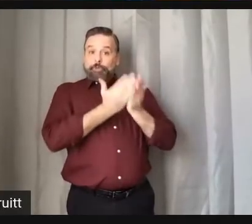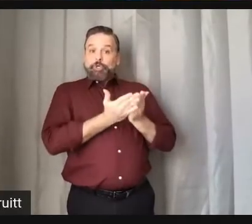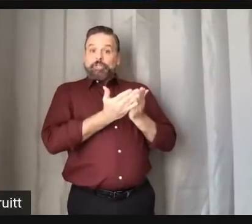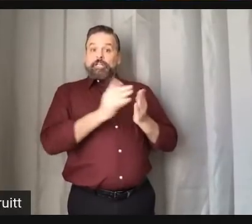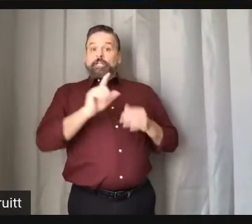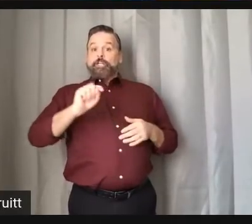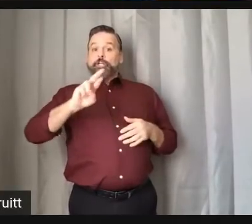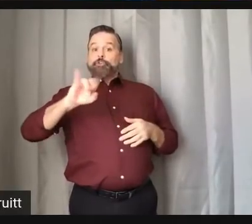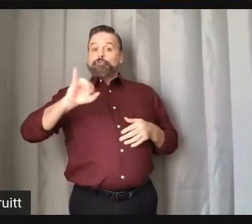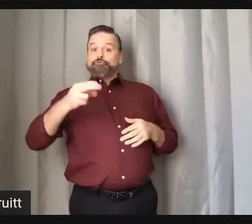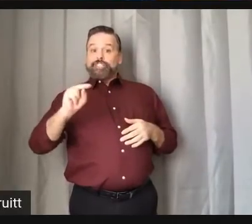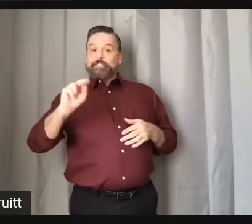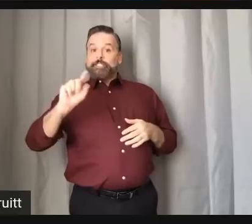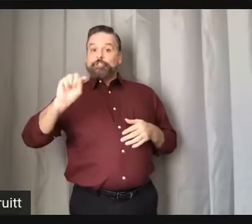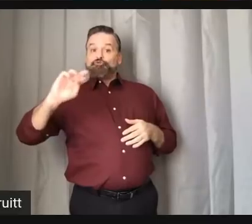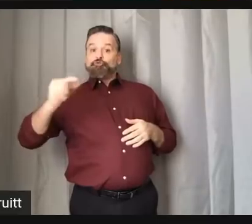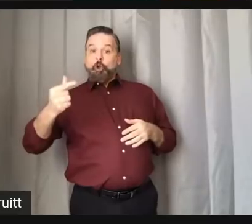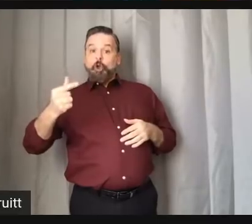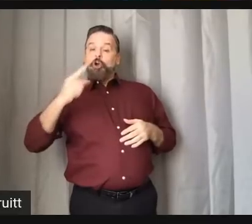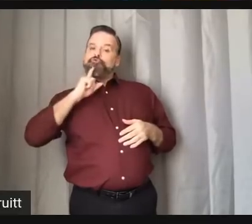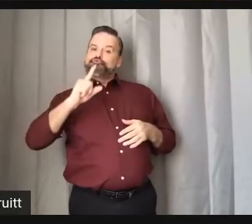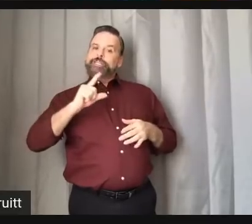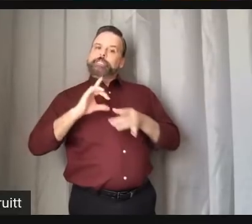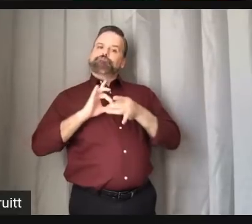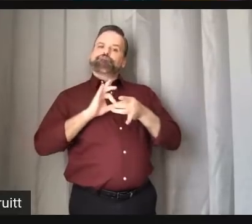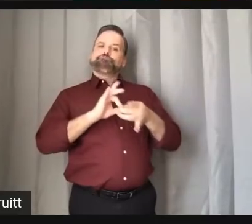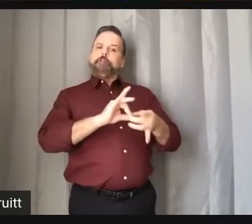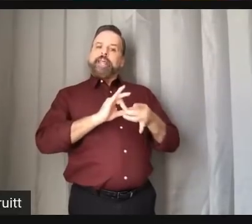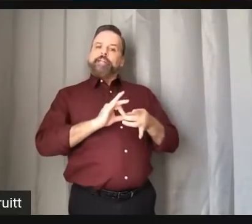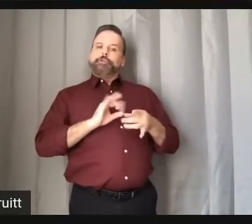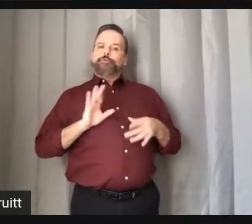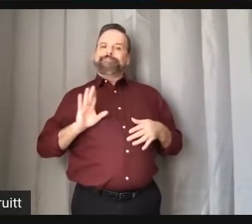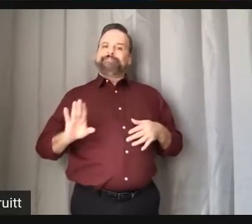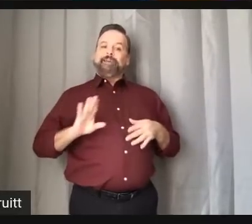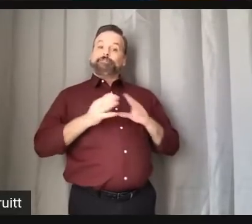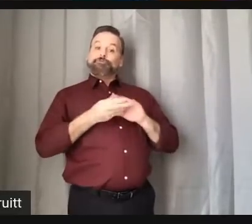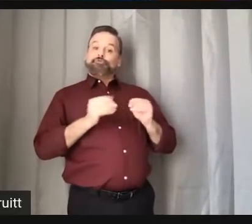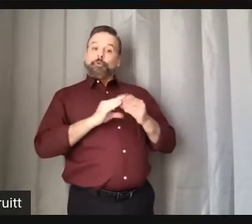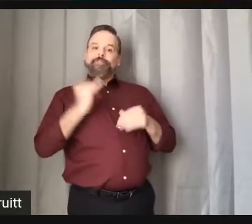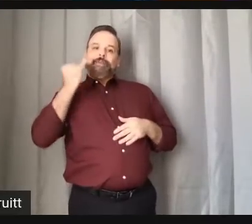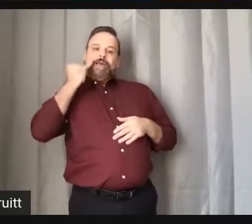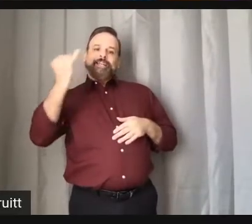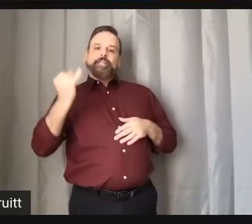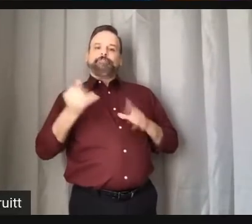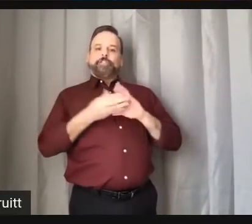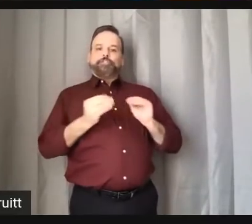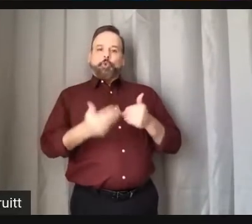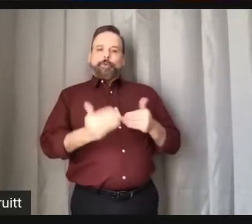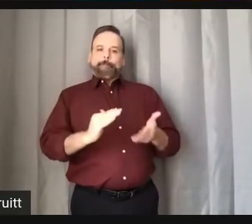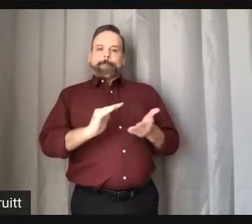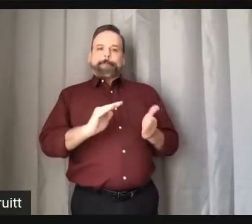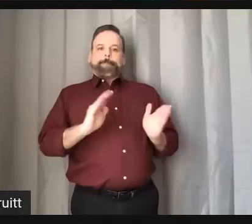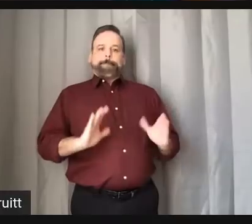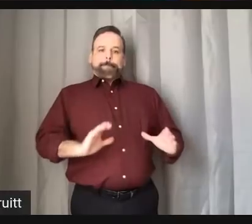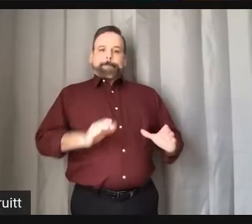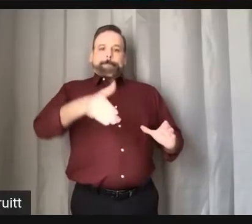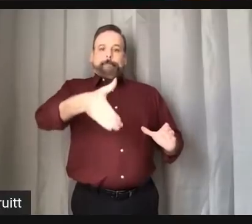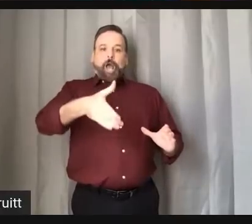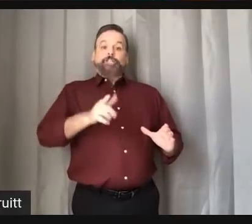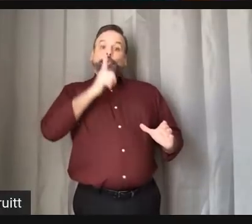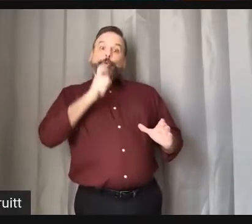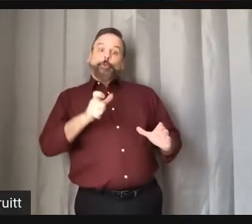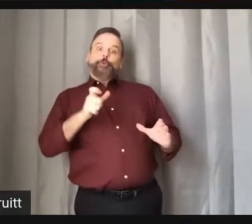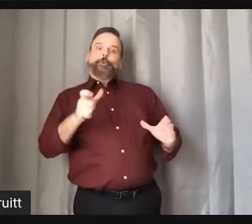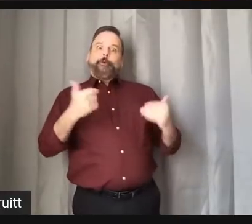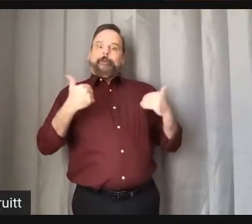Tristan Strong revolves around that story, the idea of the story box, the idea of who gets to carry, who gets